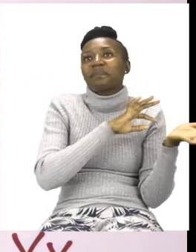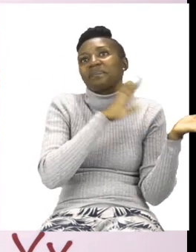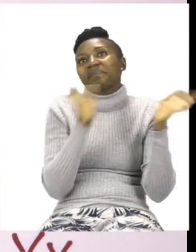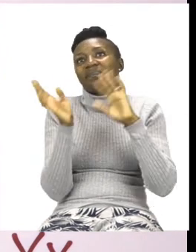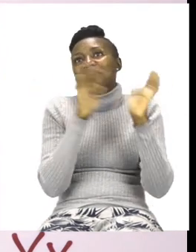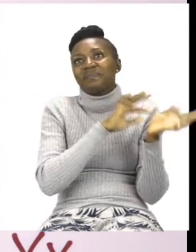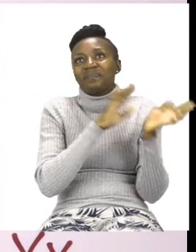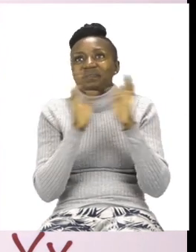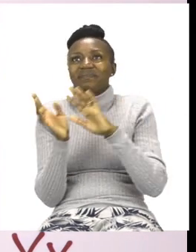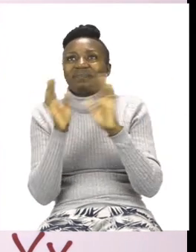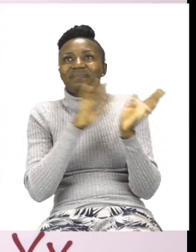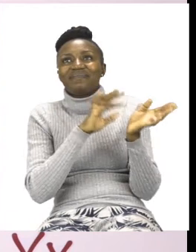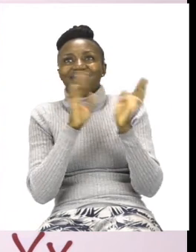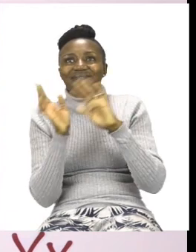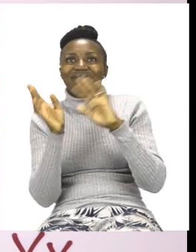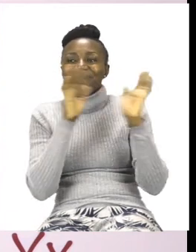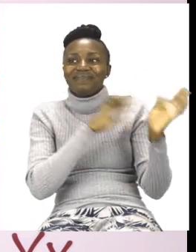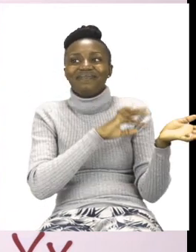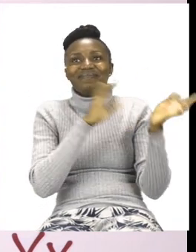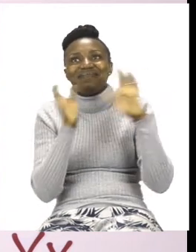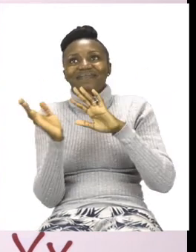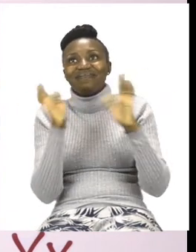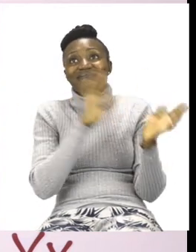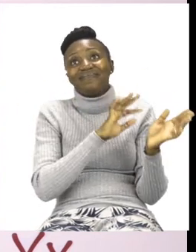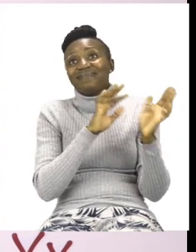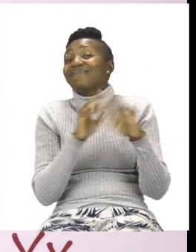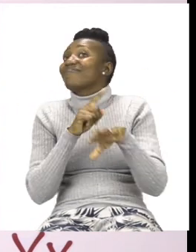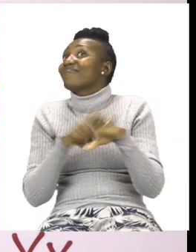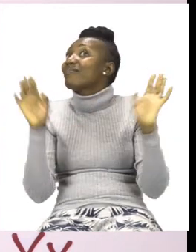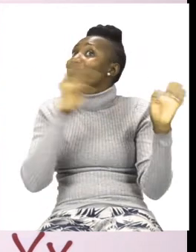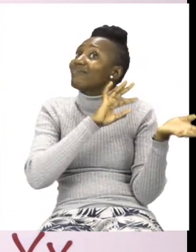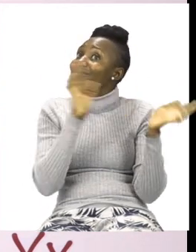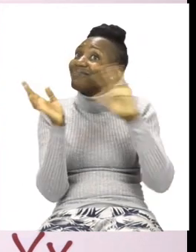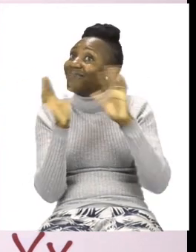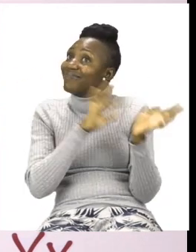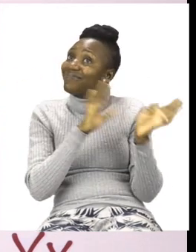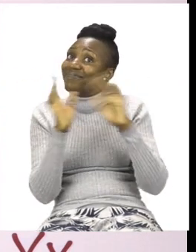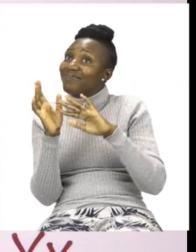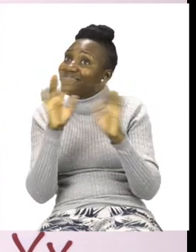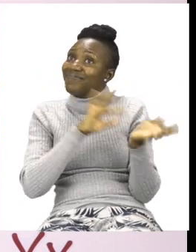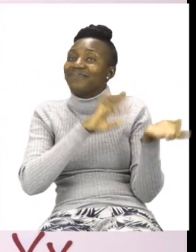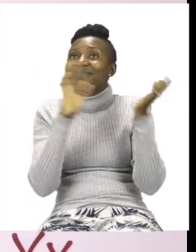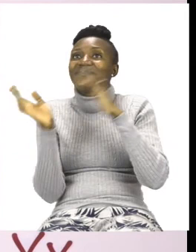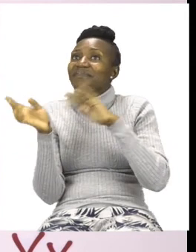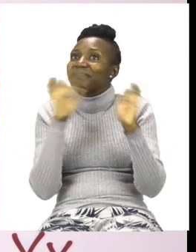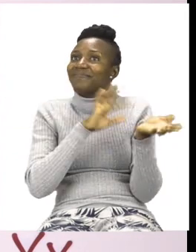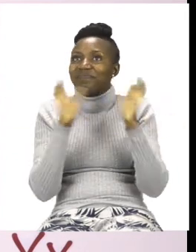Goodbye, goodbye. It's time to say goodbye.